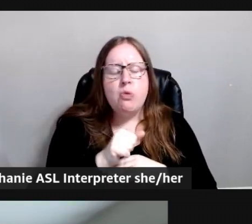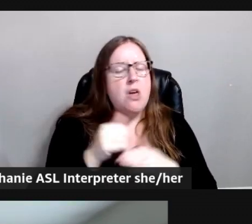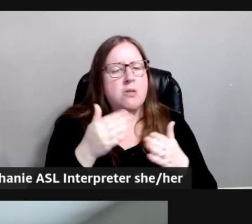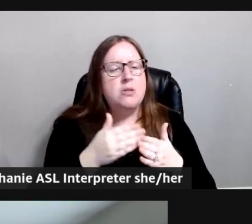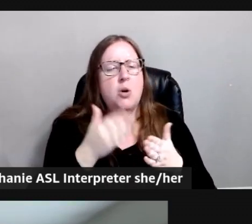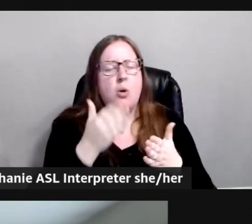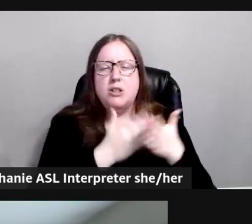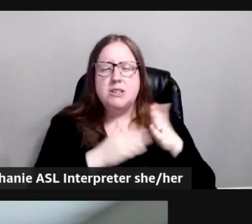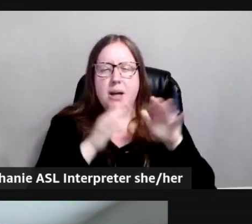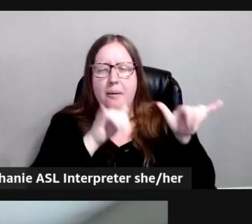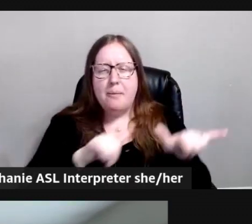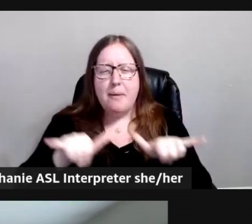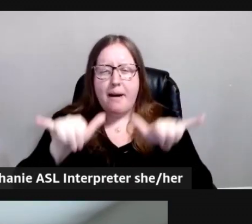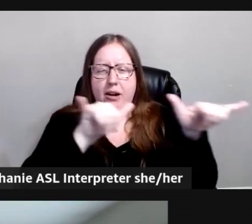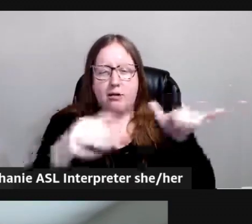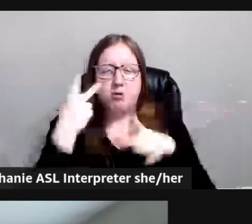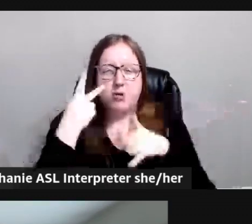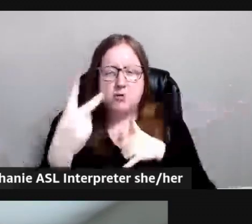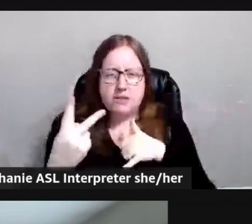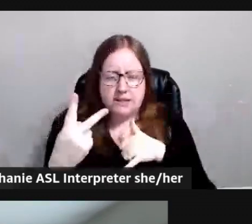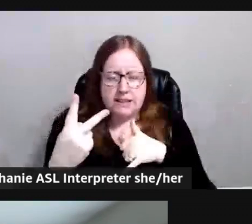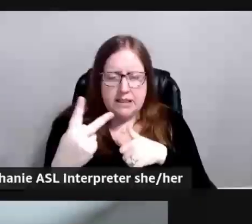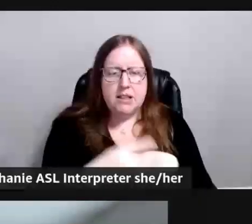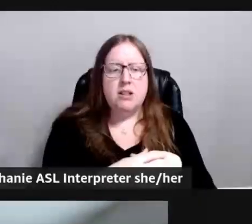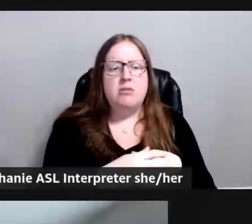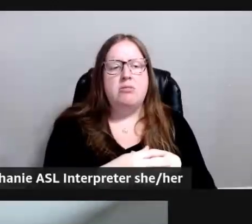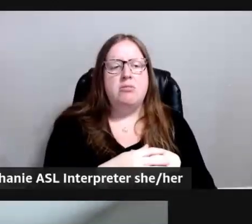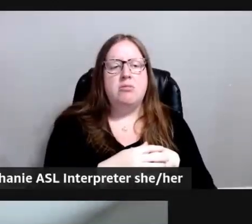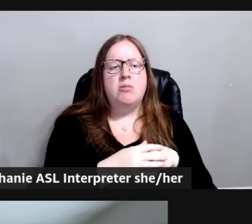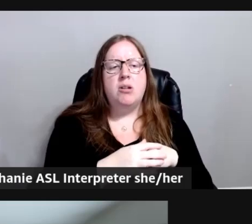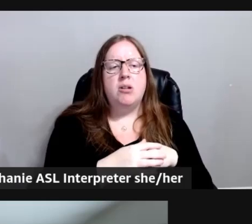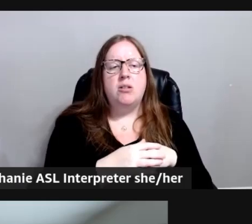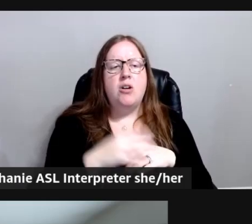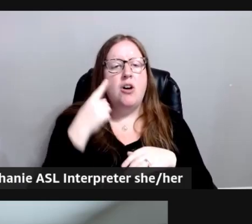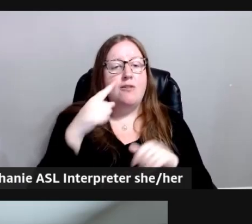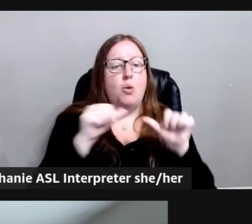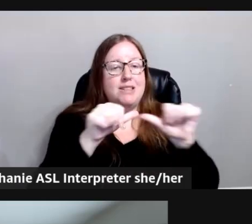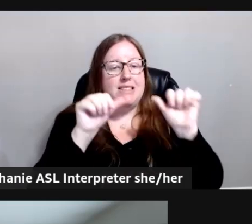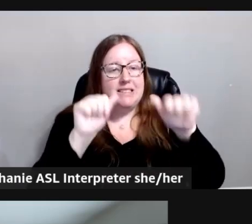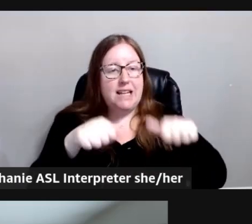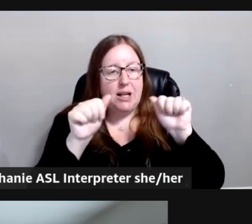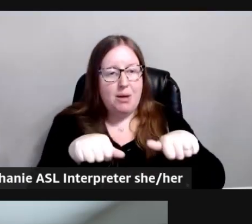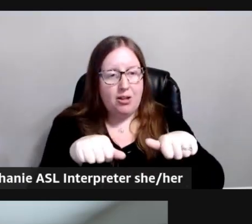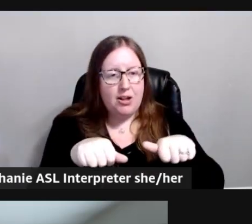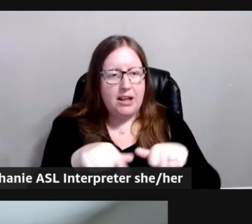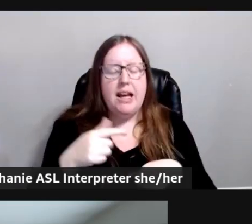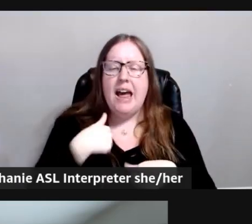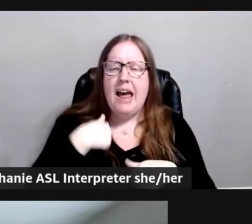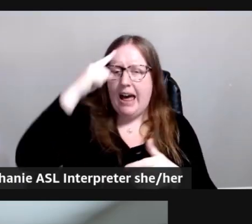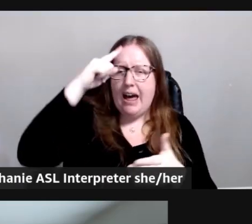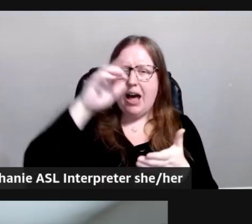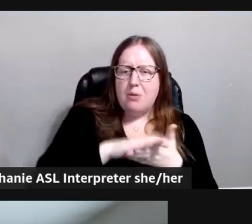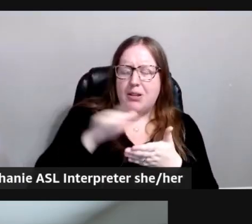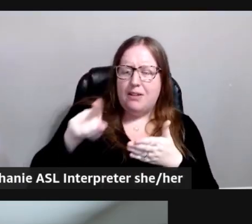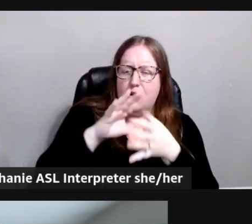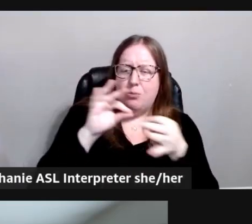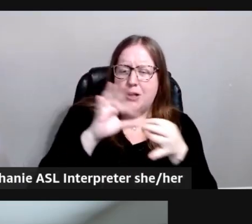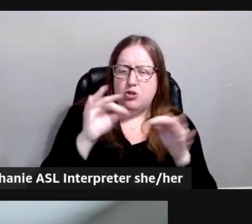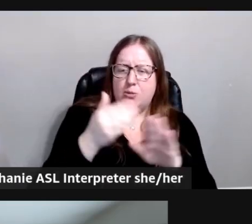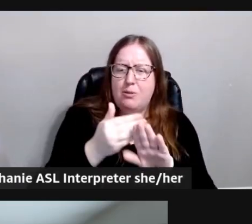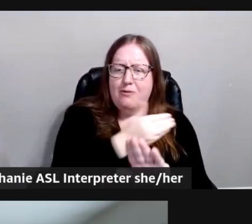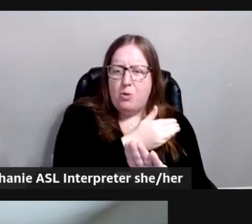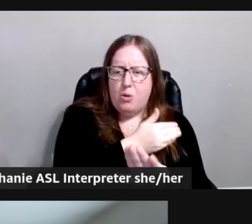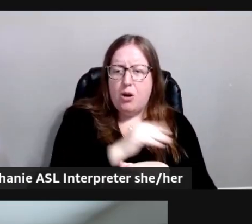that we've seen to, look at sustainability? And I believe you were mentioning one